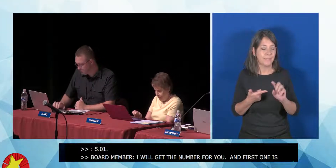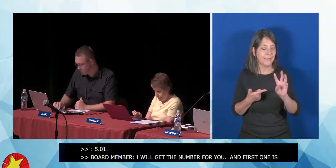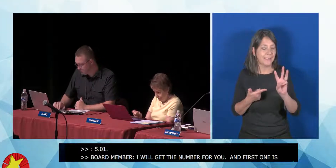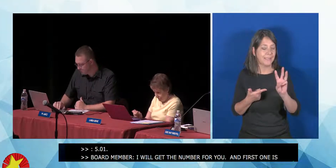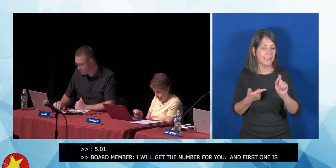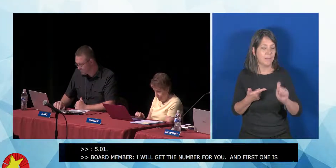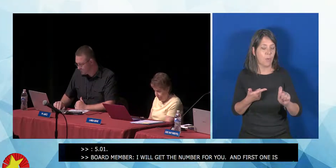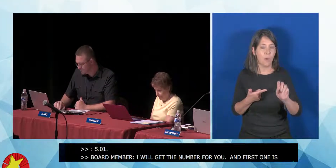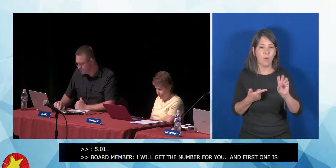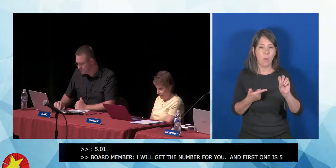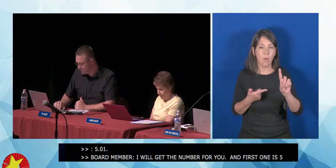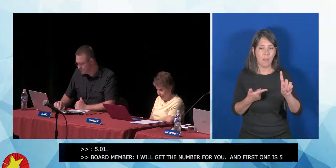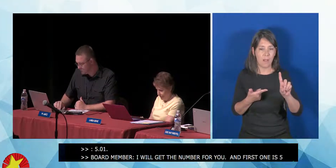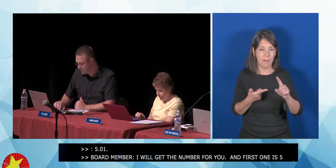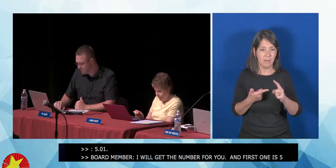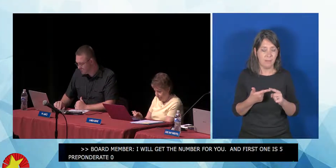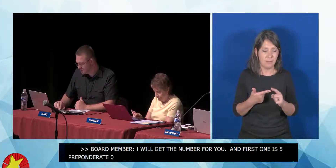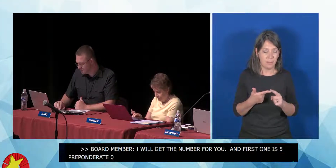6.01,